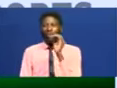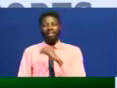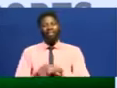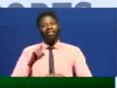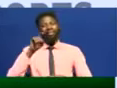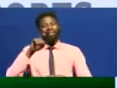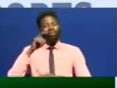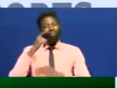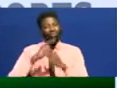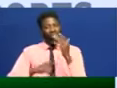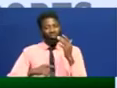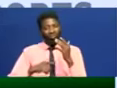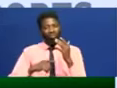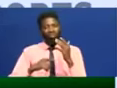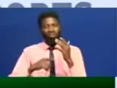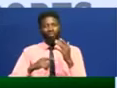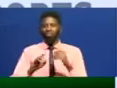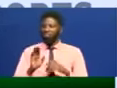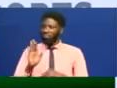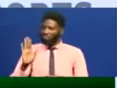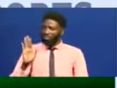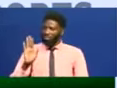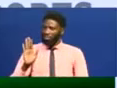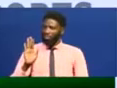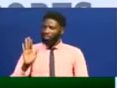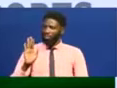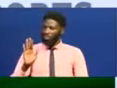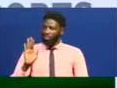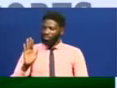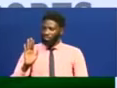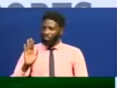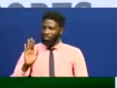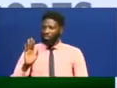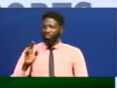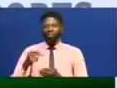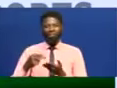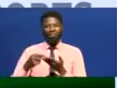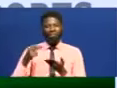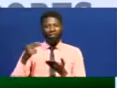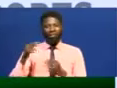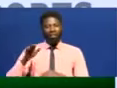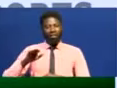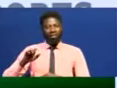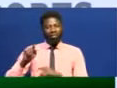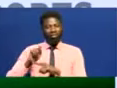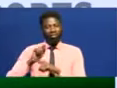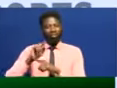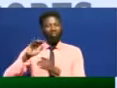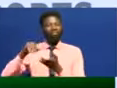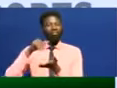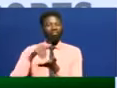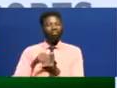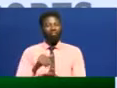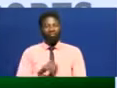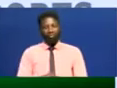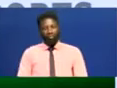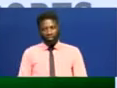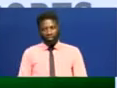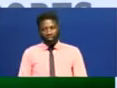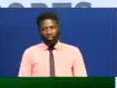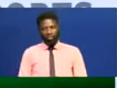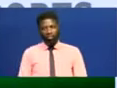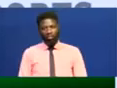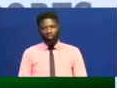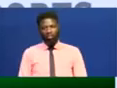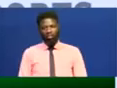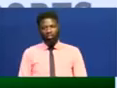Kamarin is an elite high altitude training facility. And so when you go into